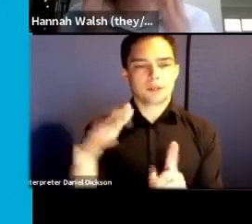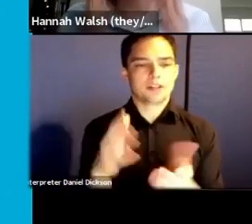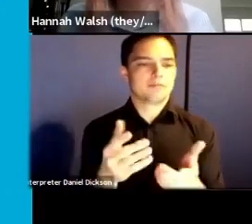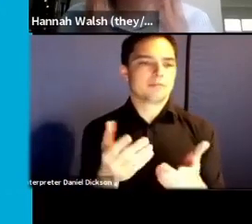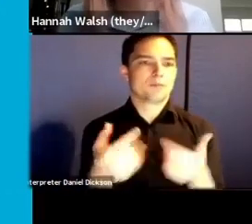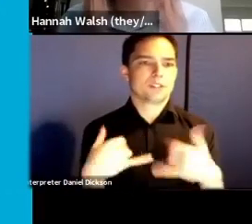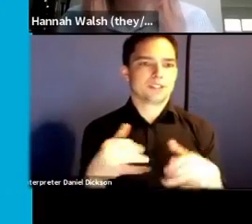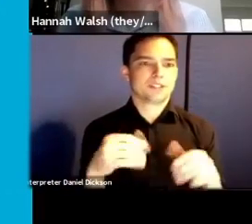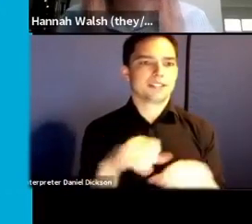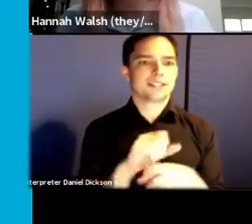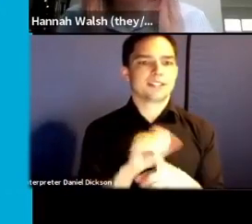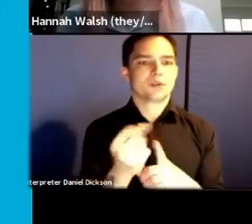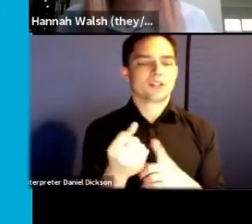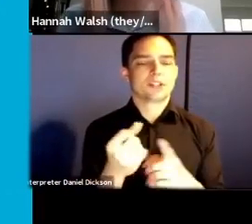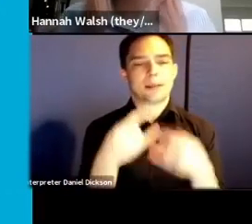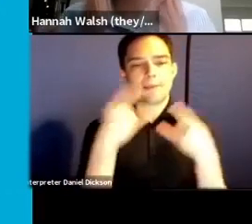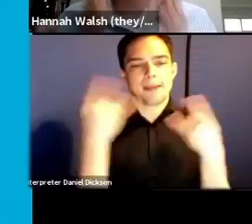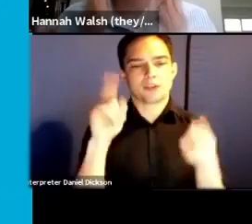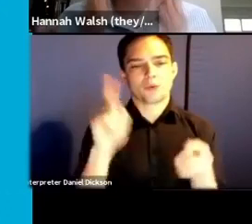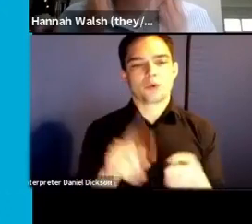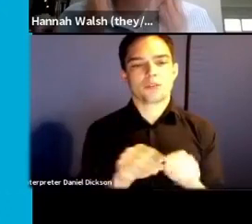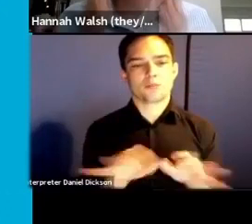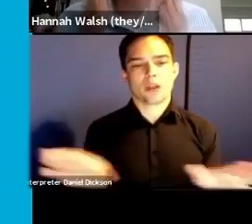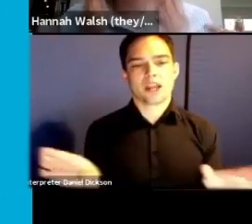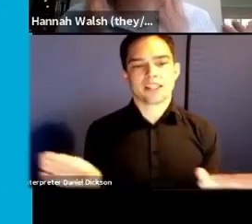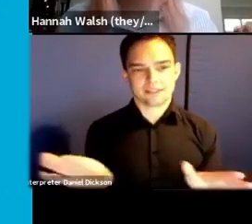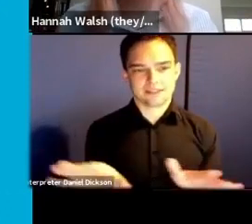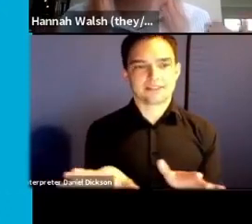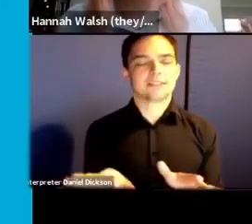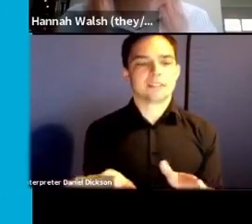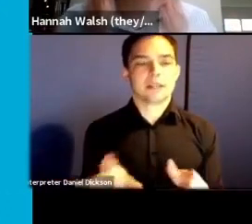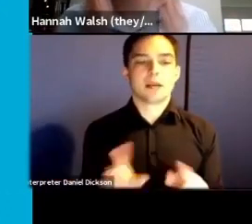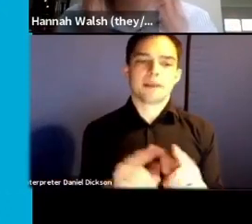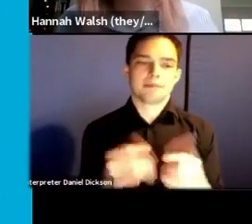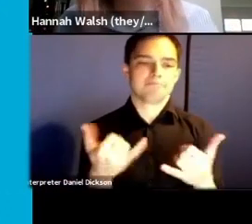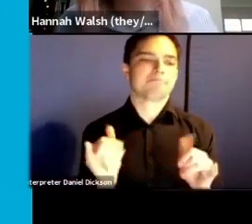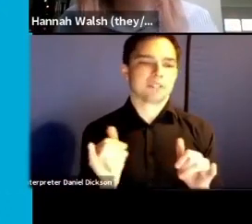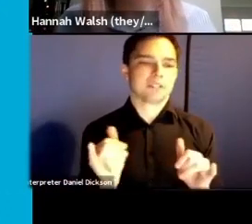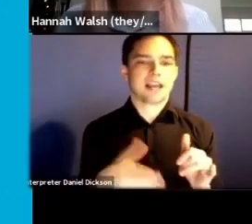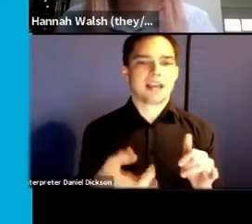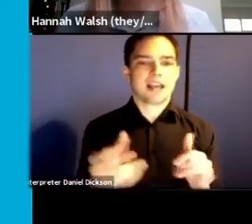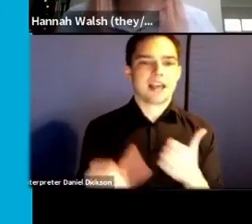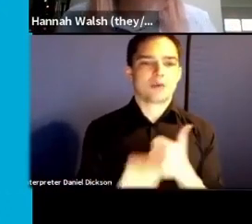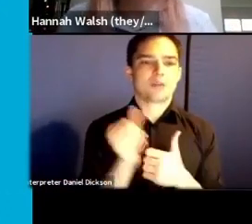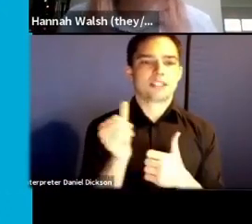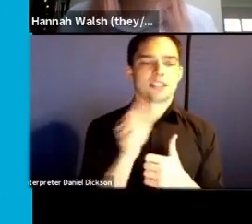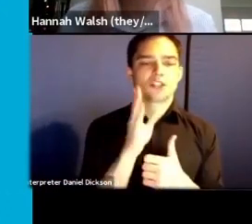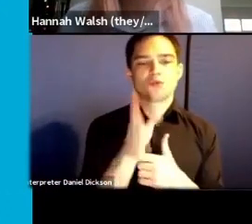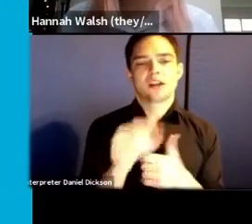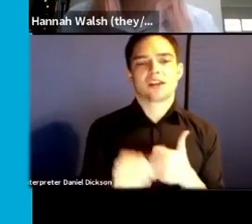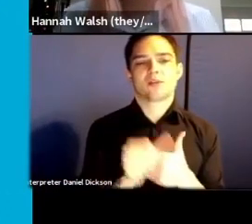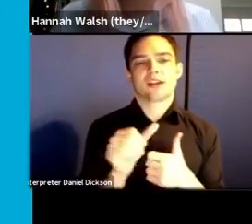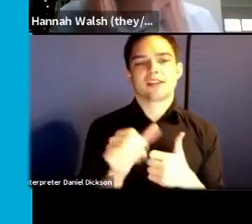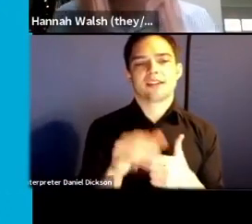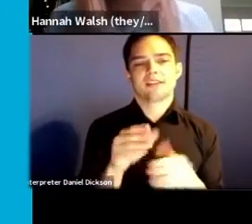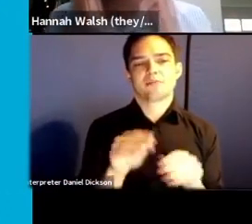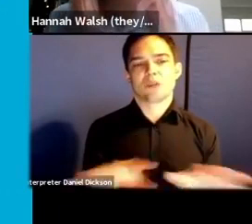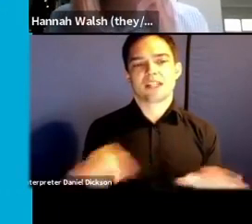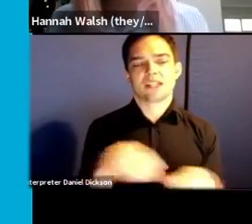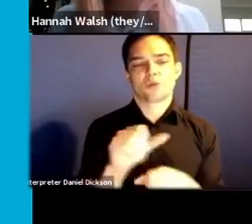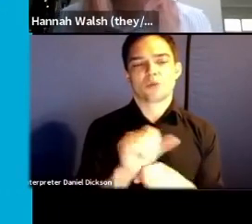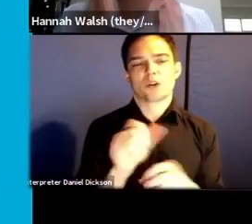where masks are really reducing the spread, still, that high risk and direct threat of it spreading in a workplace?